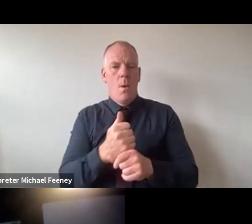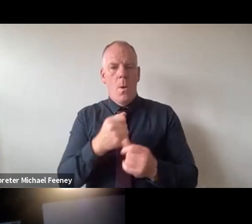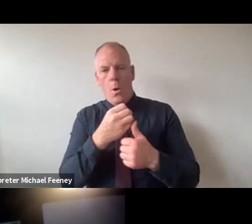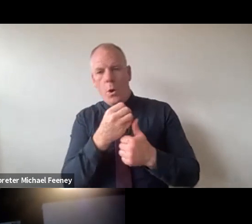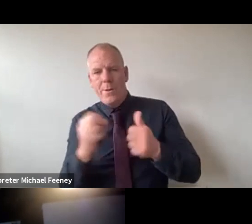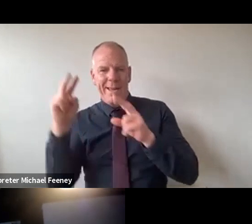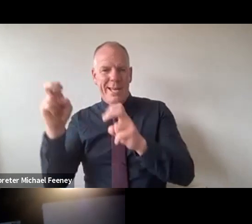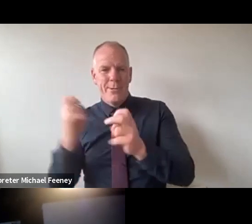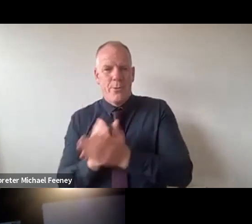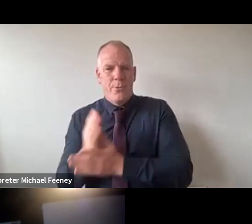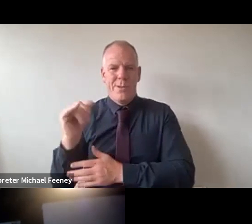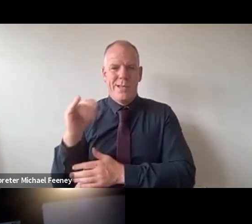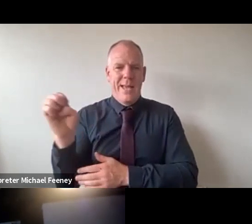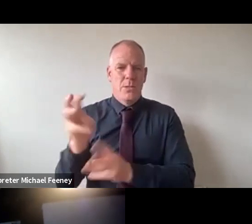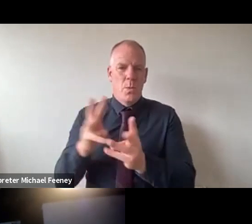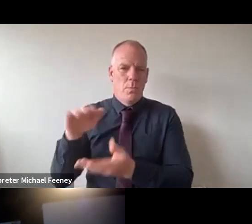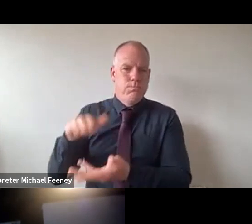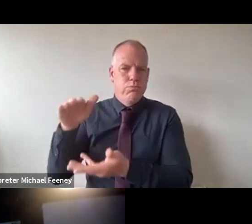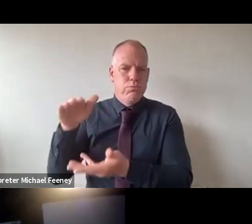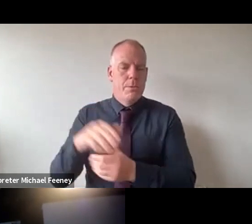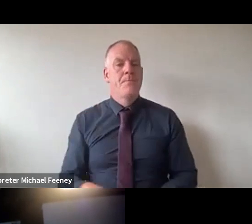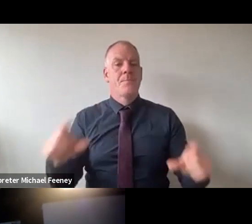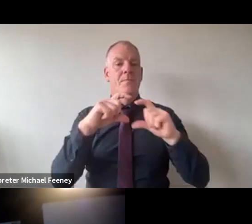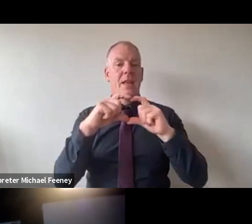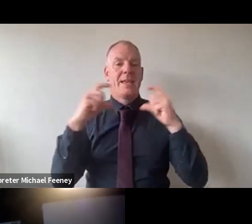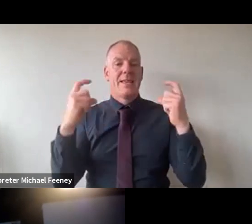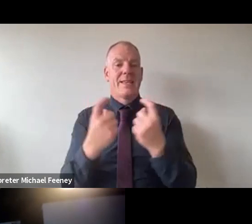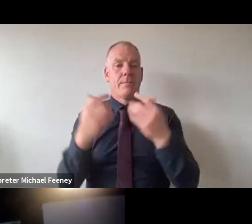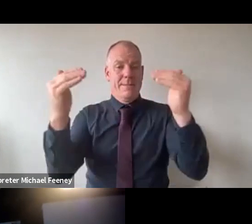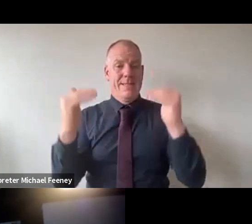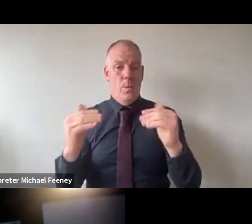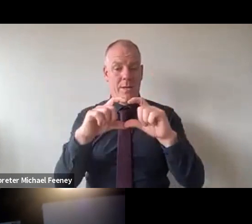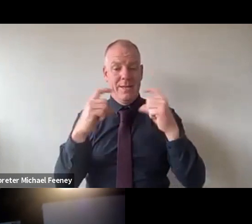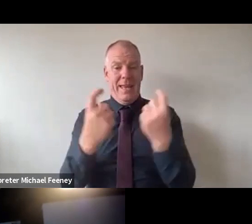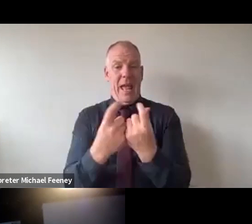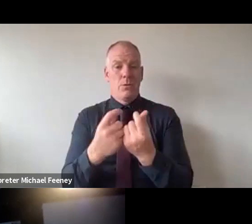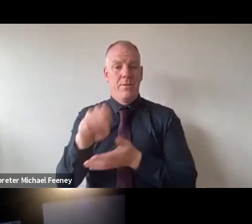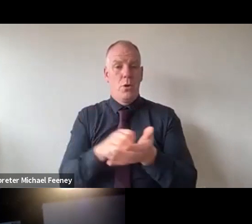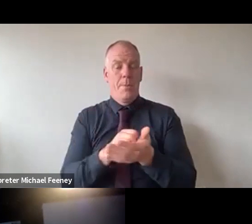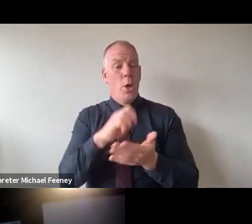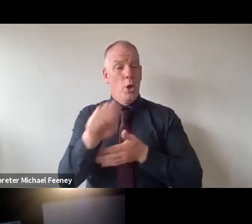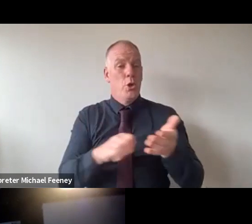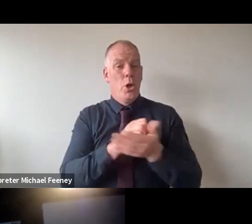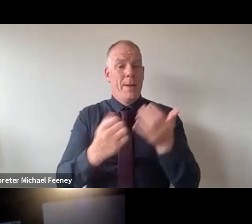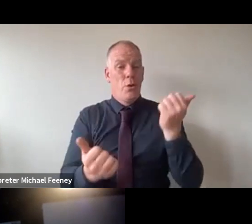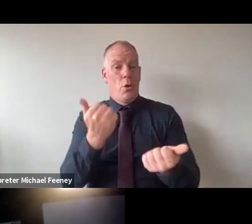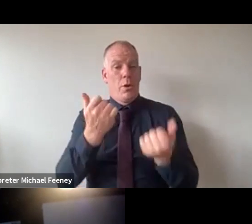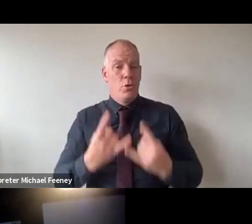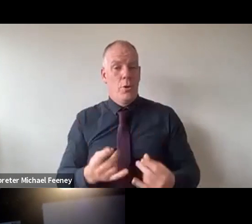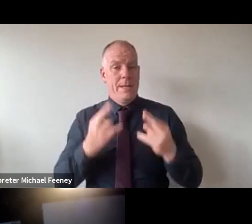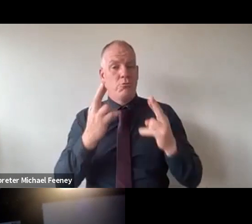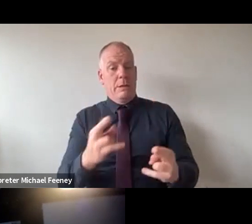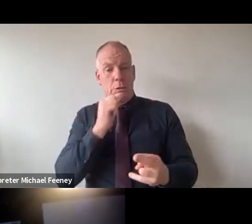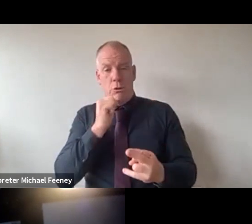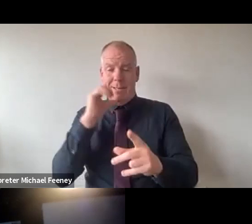casework. At the Council of Europe level, while the European Court of Human Rights hasn't yet explicitly